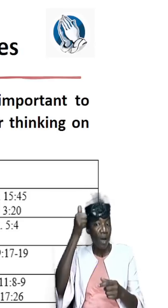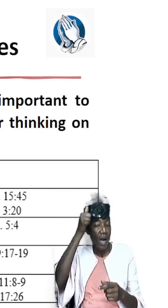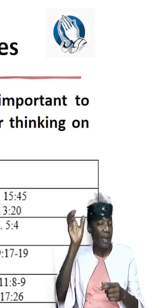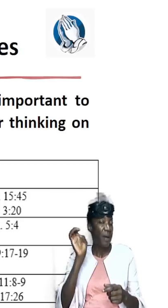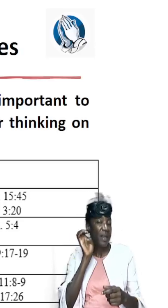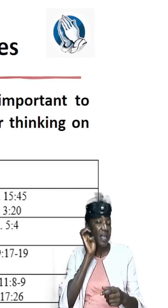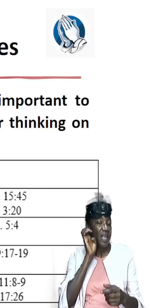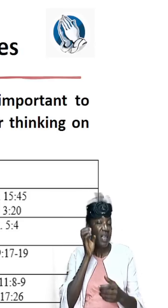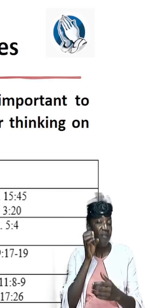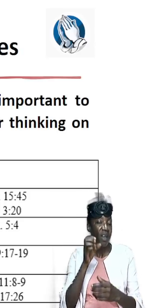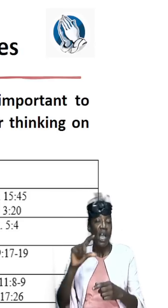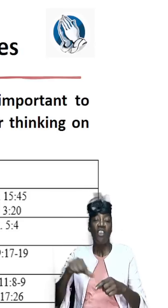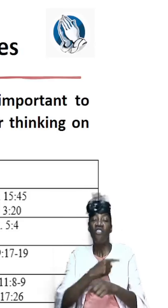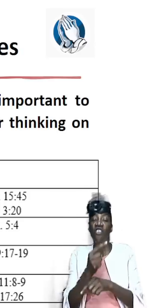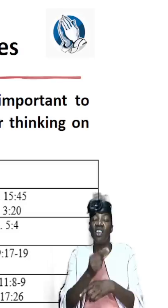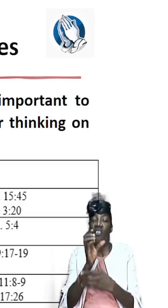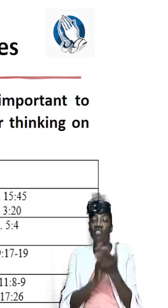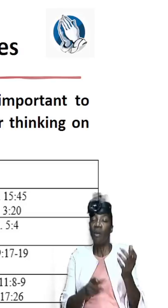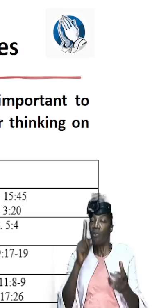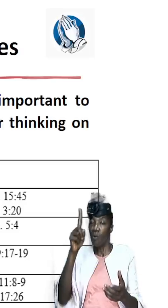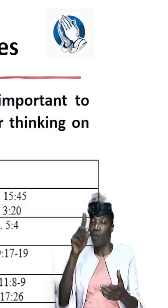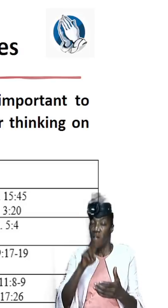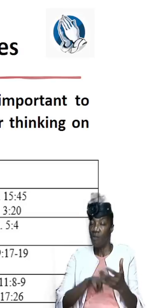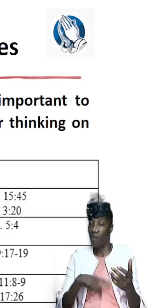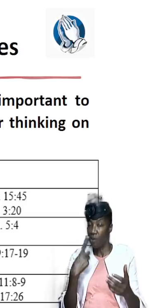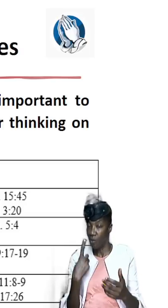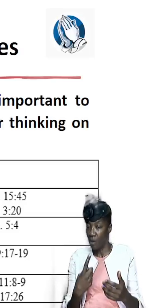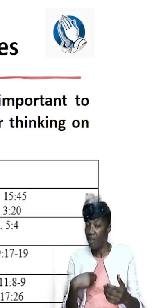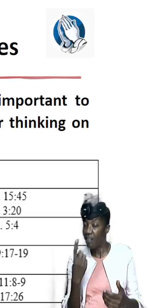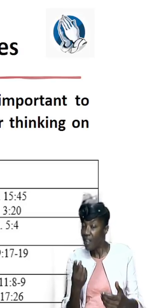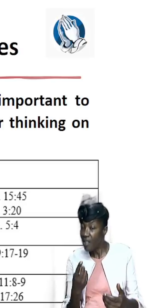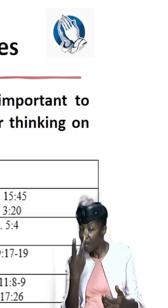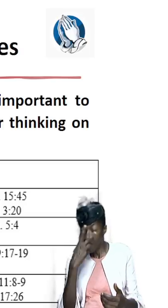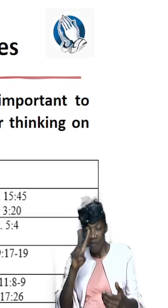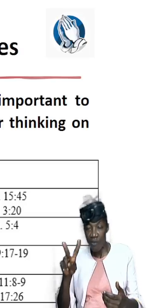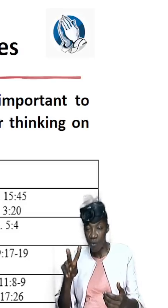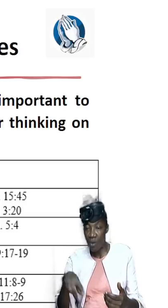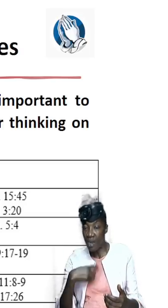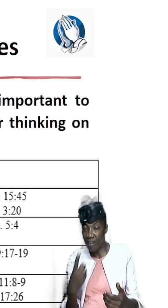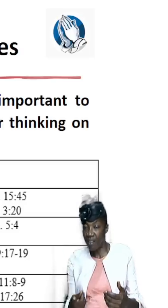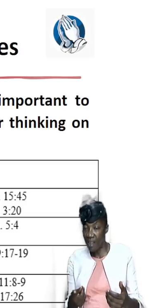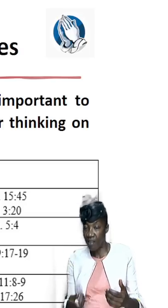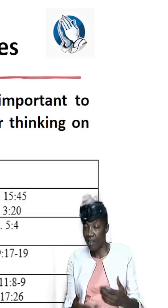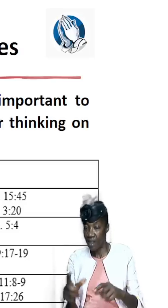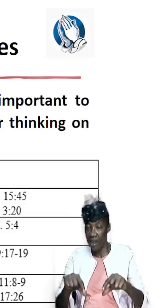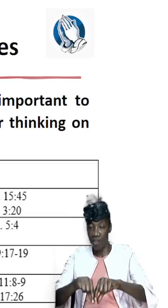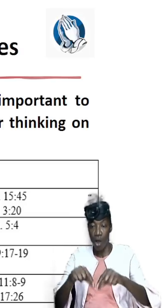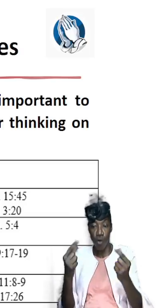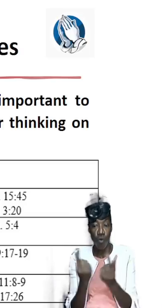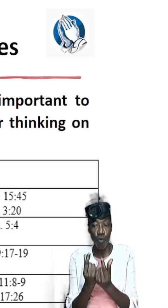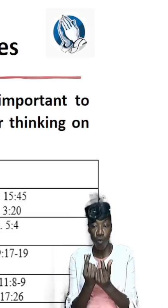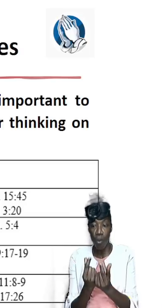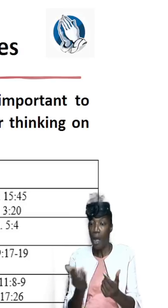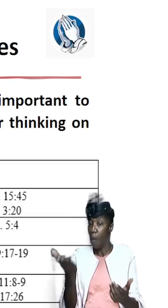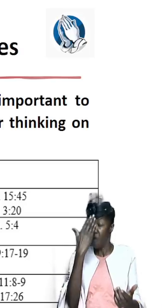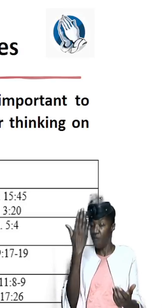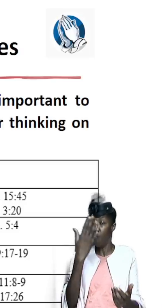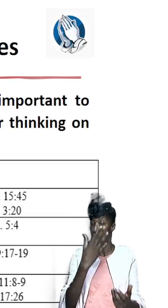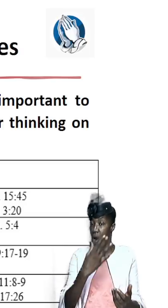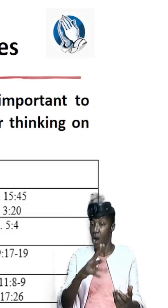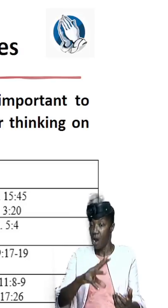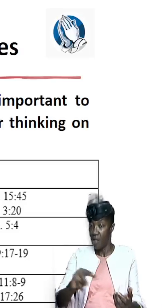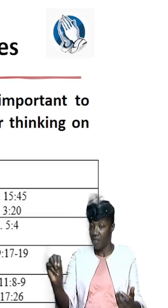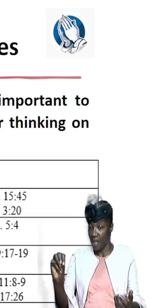1, there is a view that says that there was a group that was there before them,